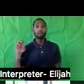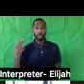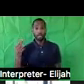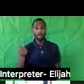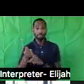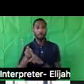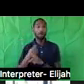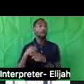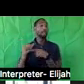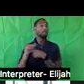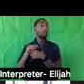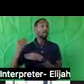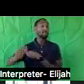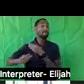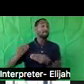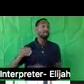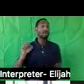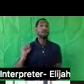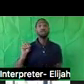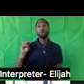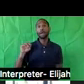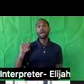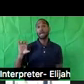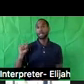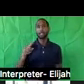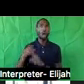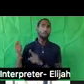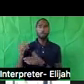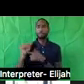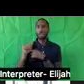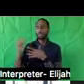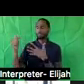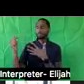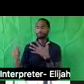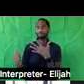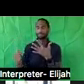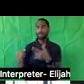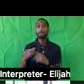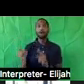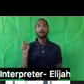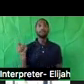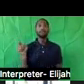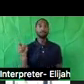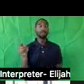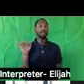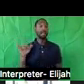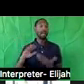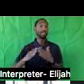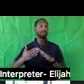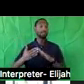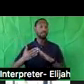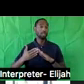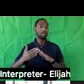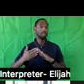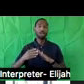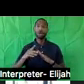trained in the lineage of generative somatics and among other things, and as a community, radical